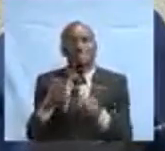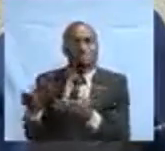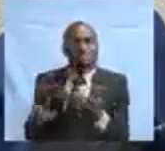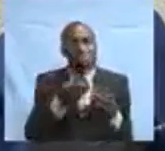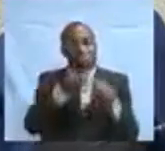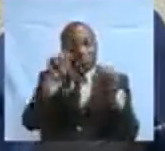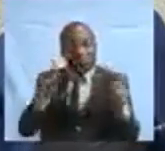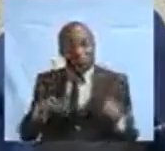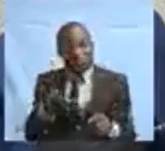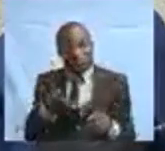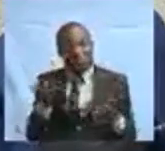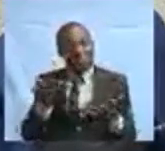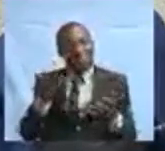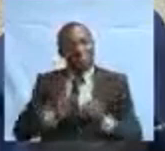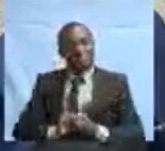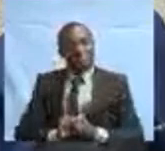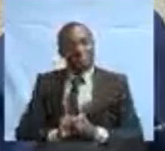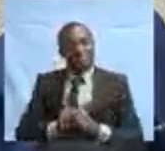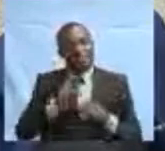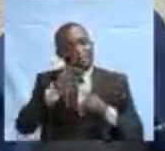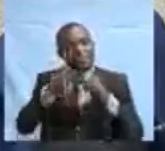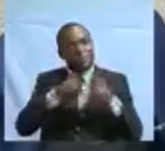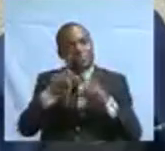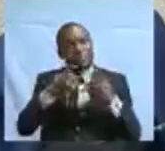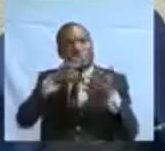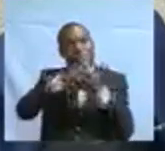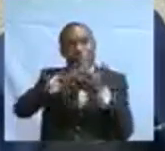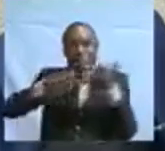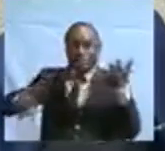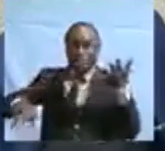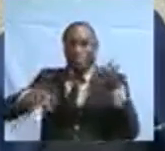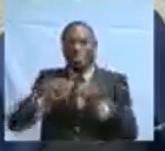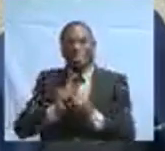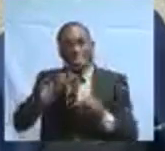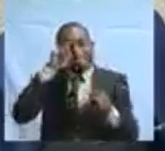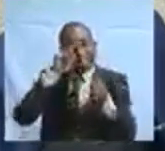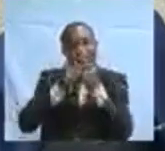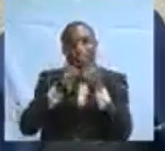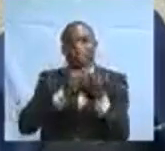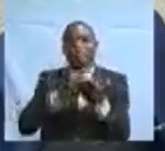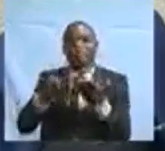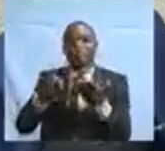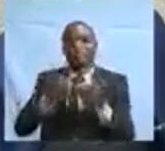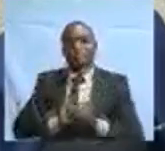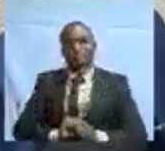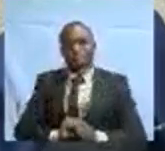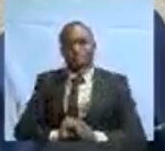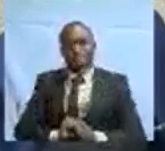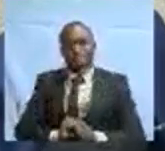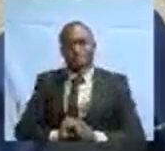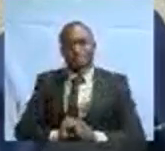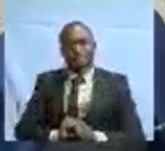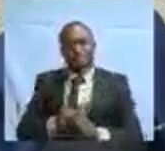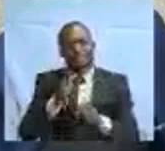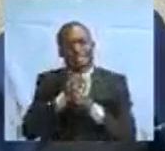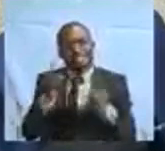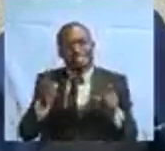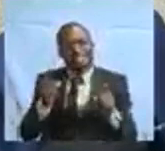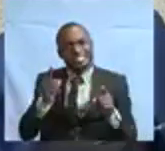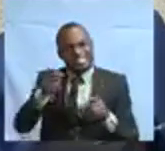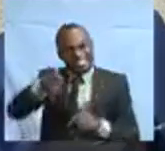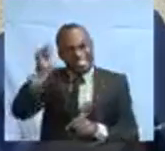table as to people having withdrawn because of our failures, which are just in